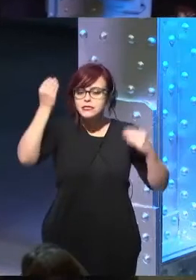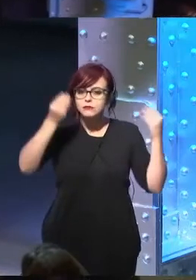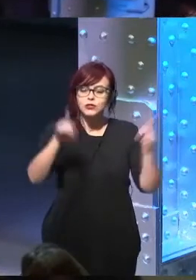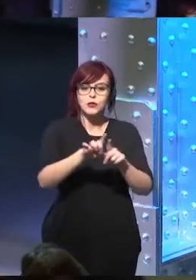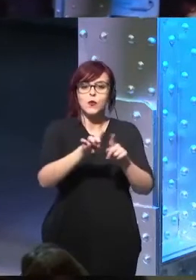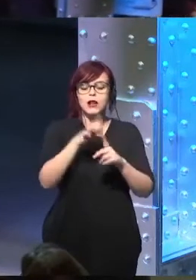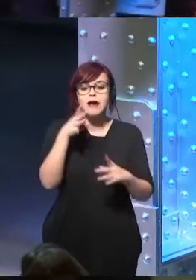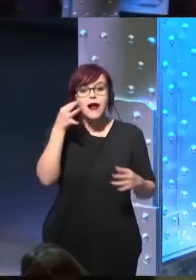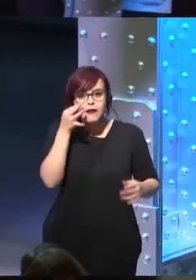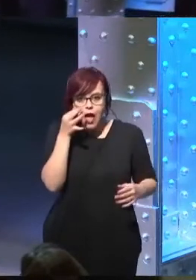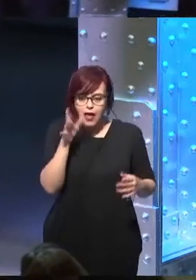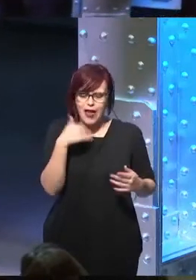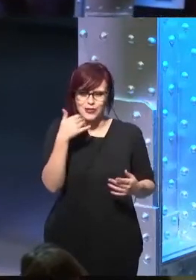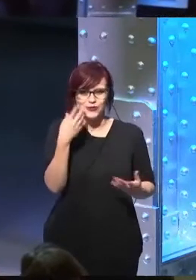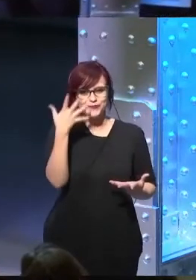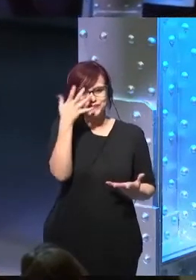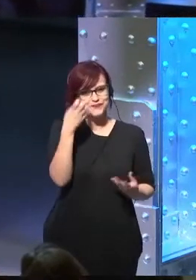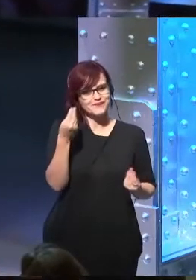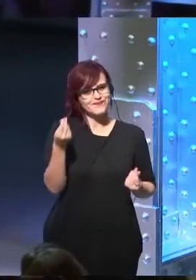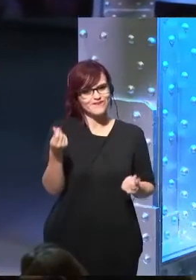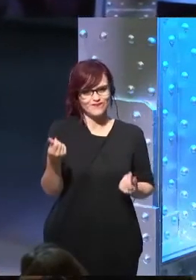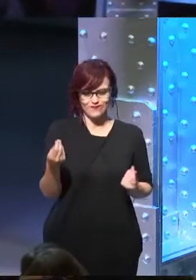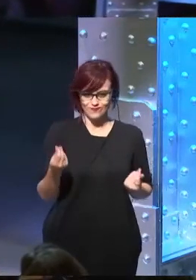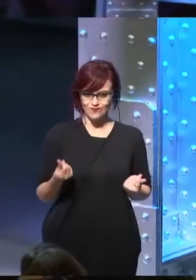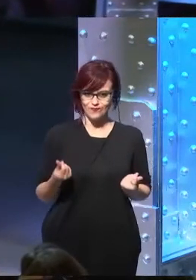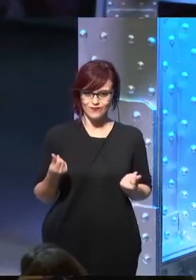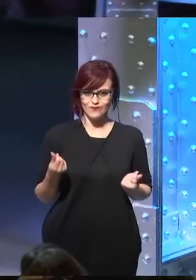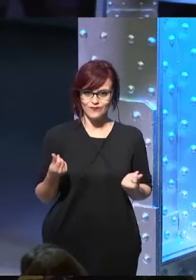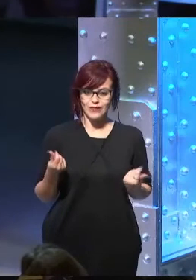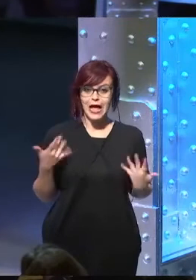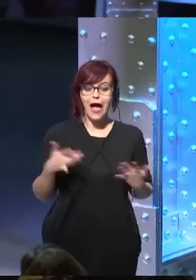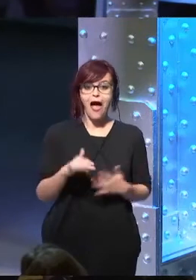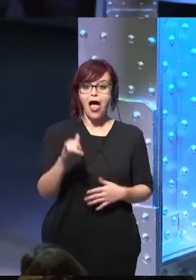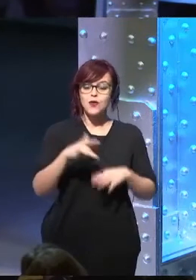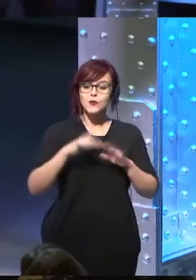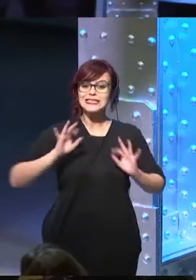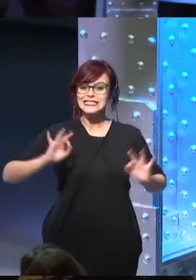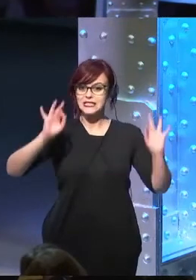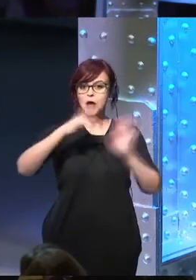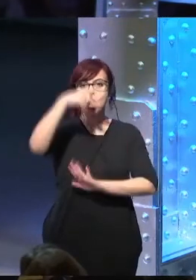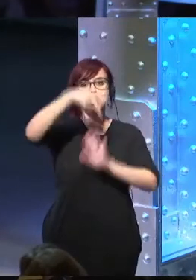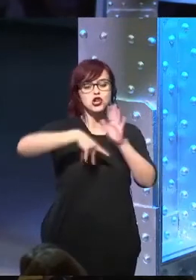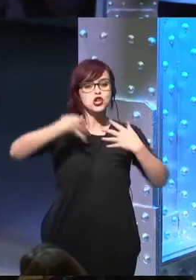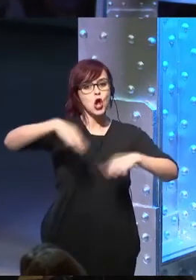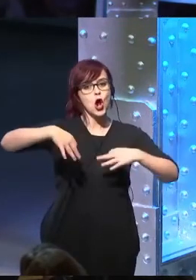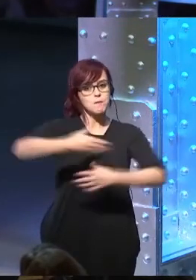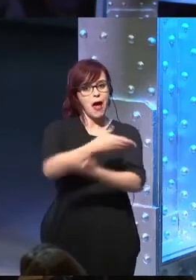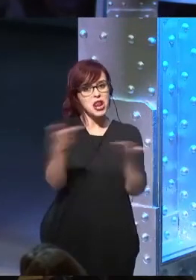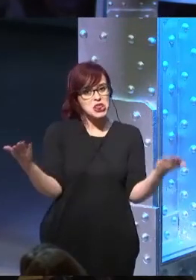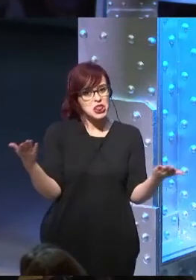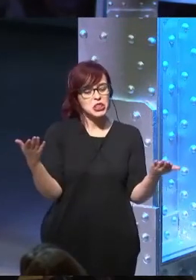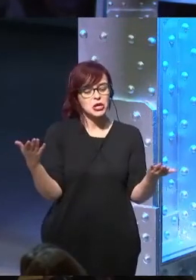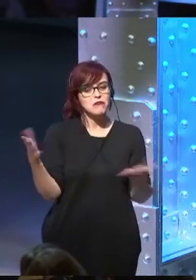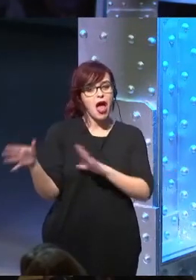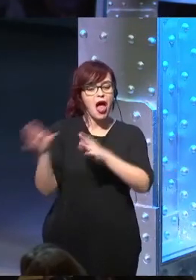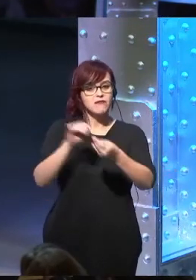very unpleasant here. There is a kind of normalization of